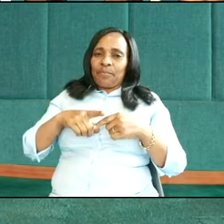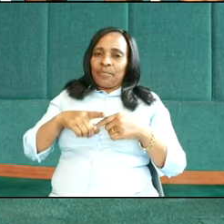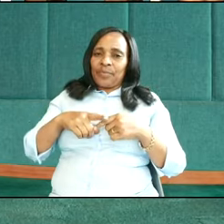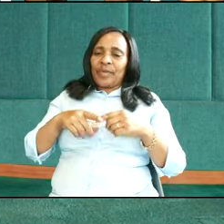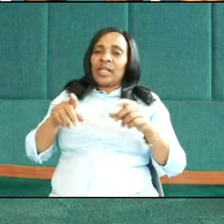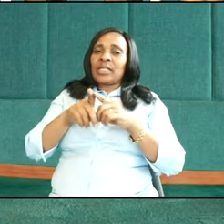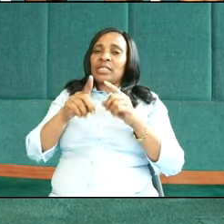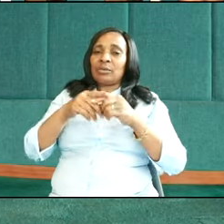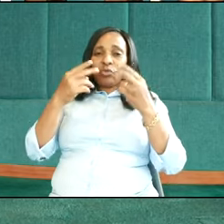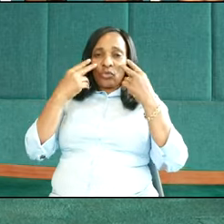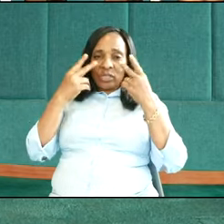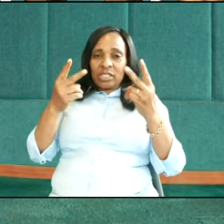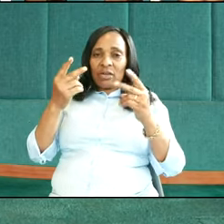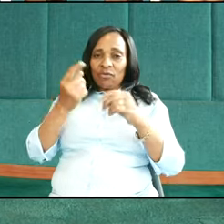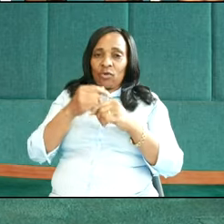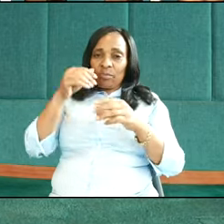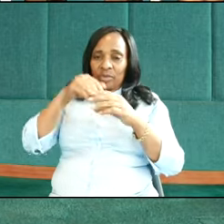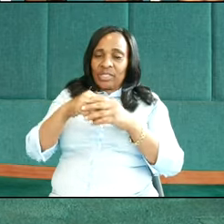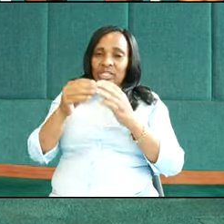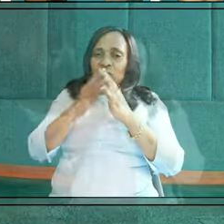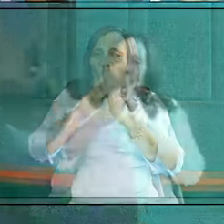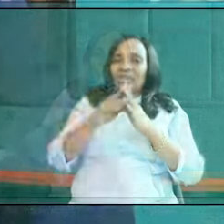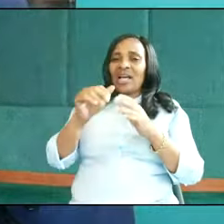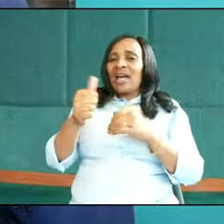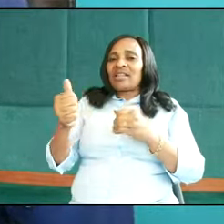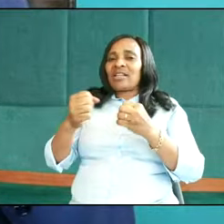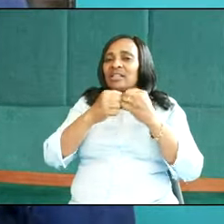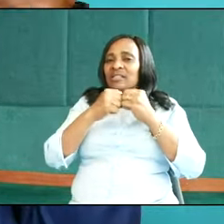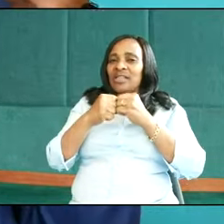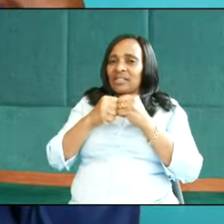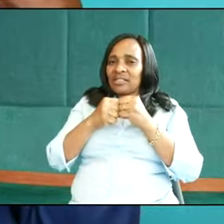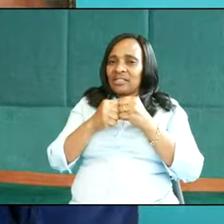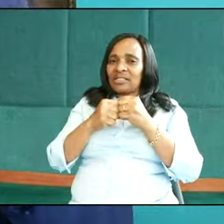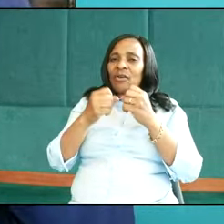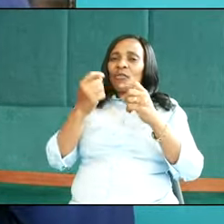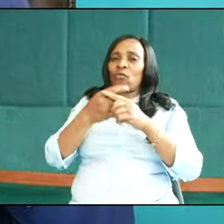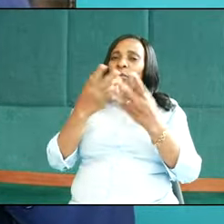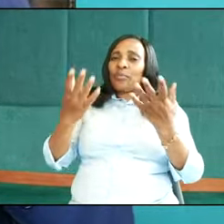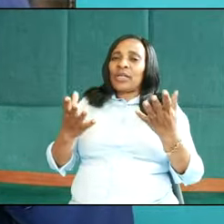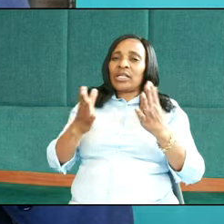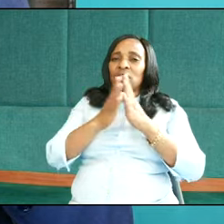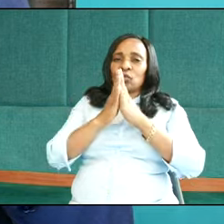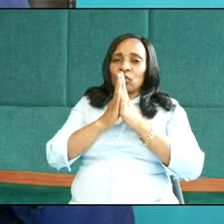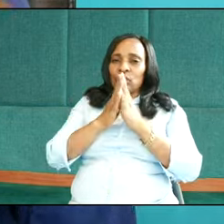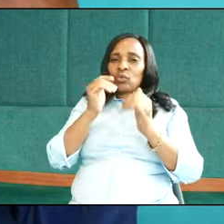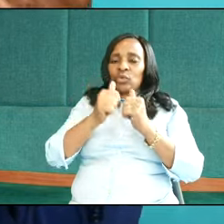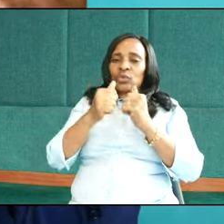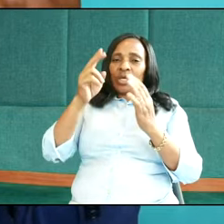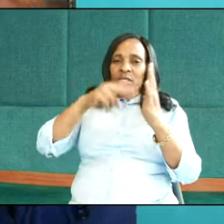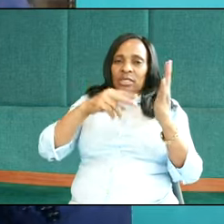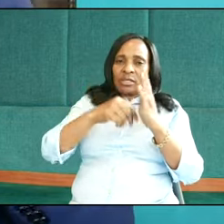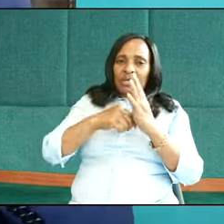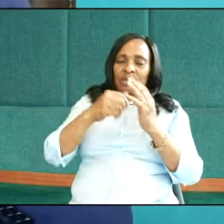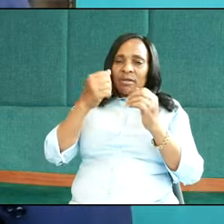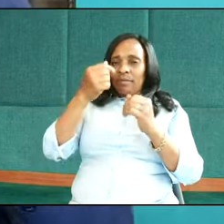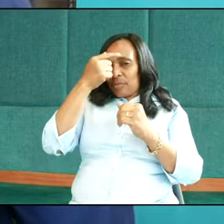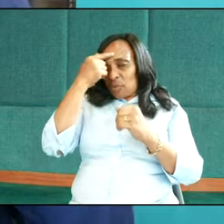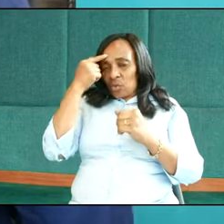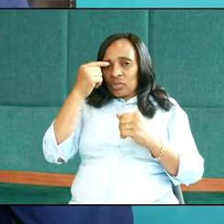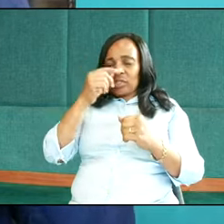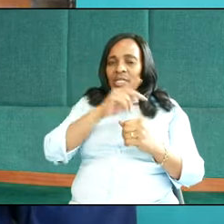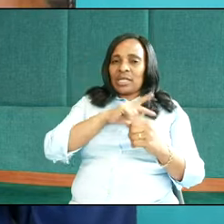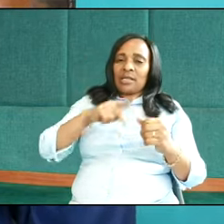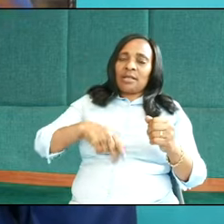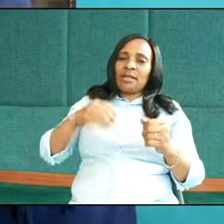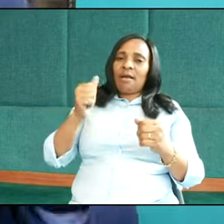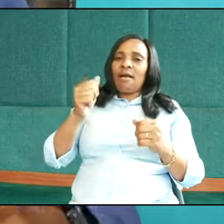just as you'll see from into the story, there were other challenges that, even from the story that we are going to read today about King Arthur, there were